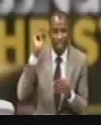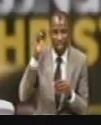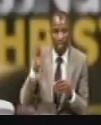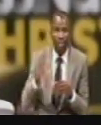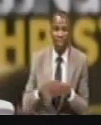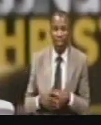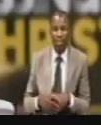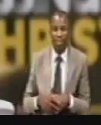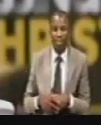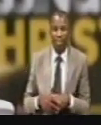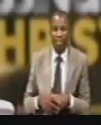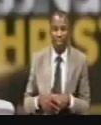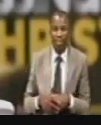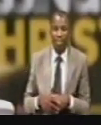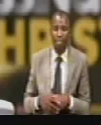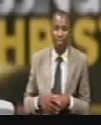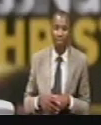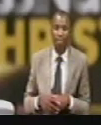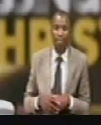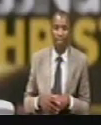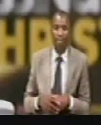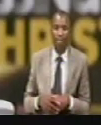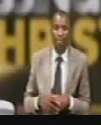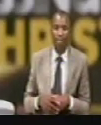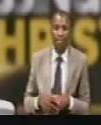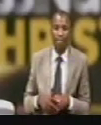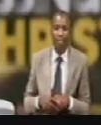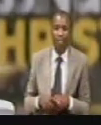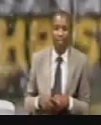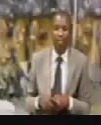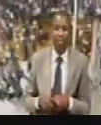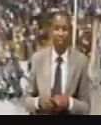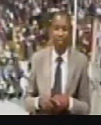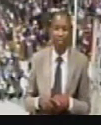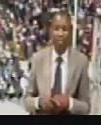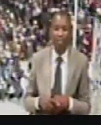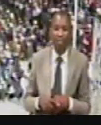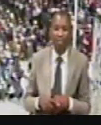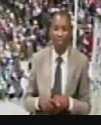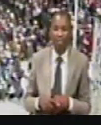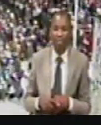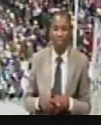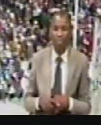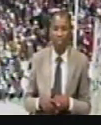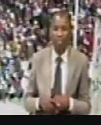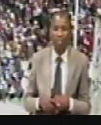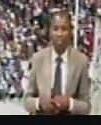they have, I believe they have testimony. Let's listen to them, please.